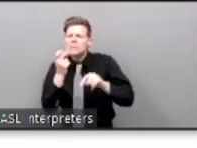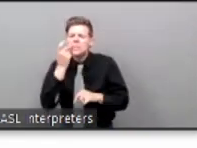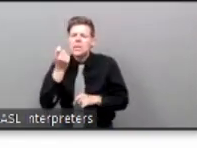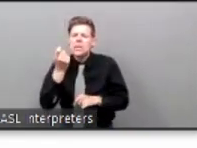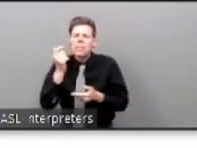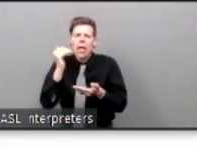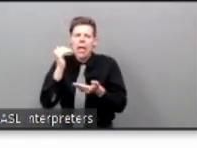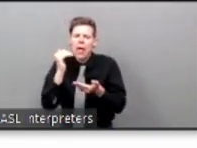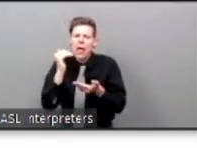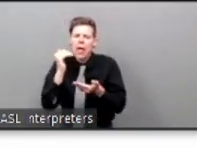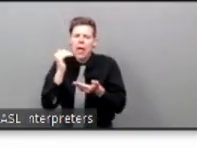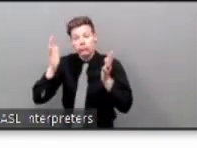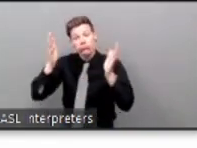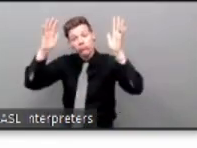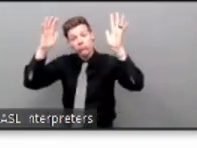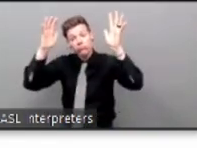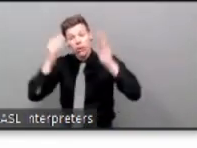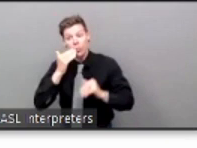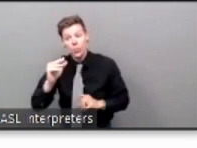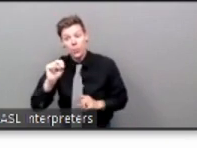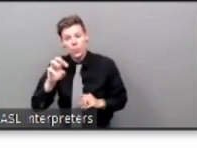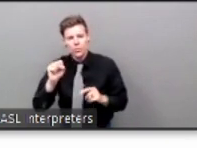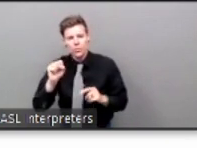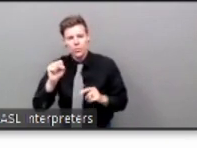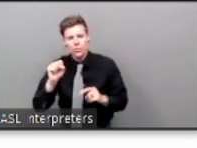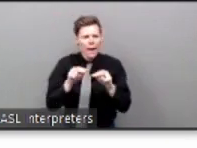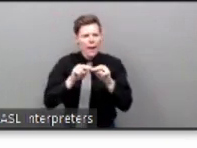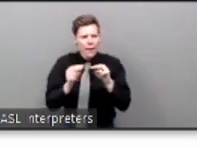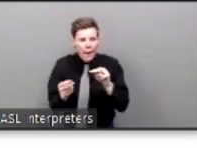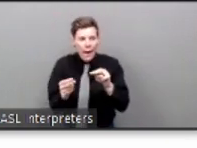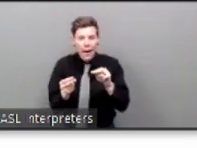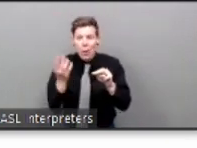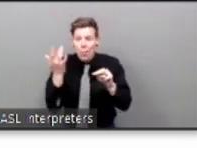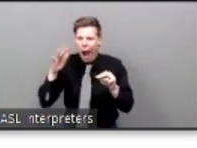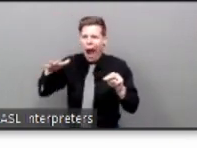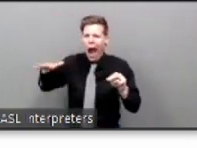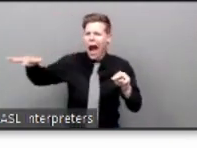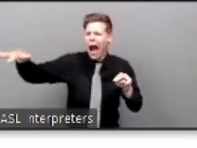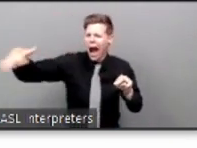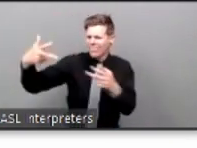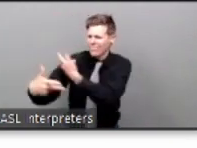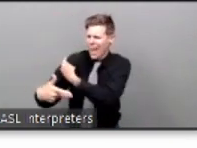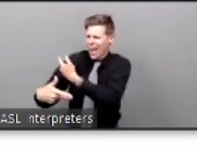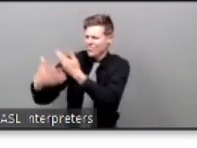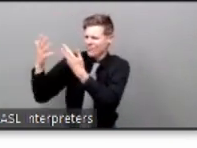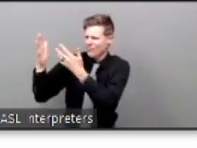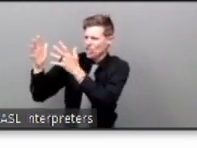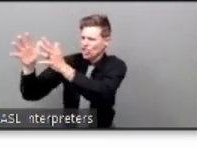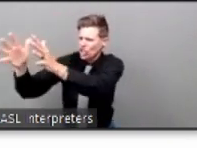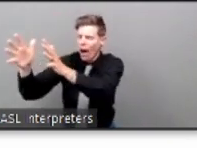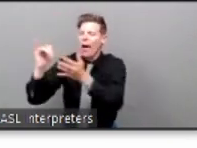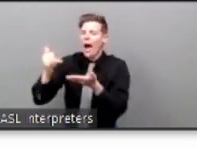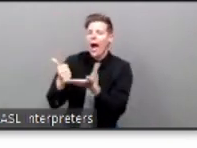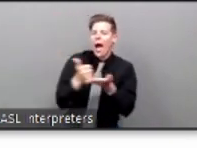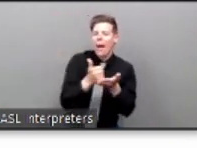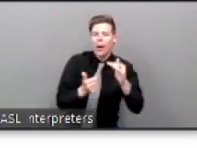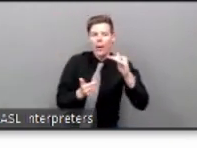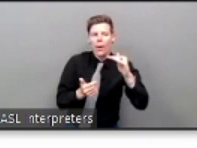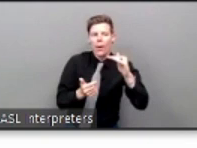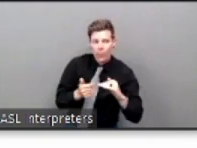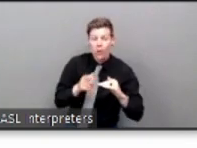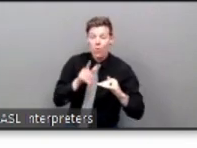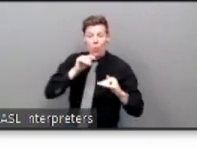with more and more people getting vaccinated. One nice thing for unvaccinated people is that every time someone else